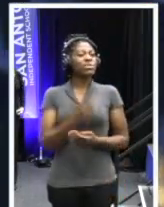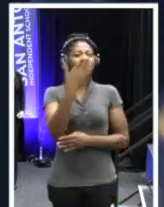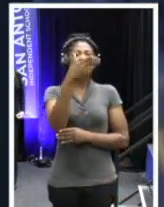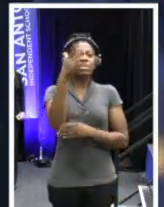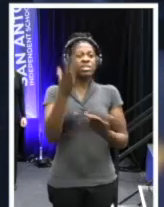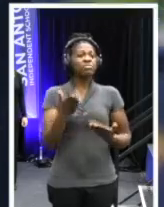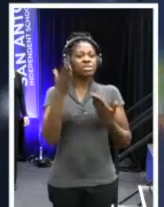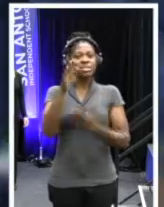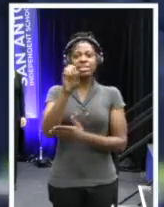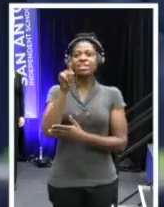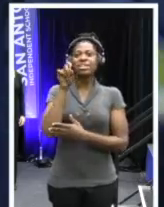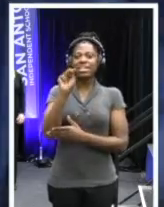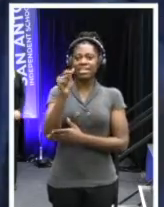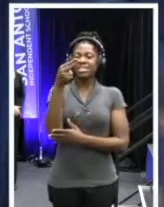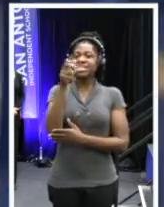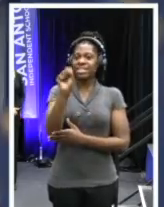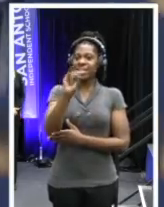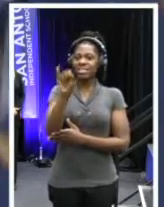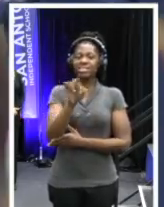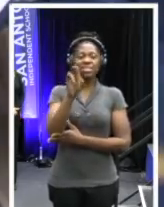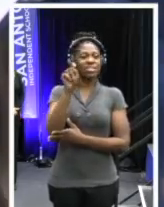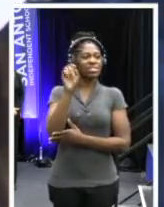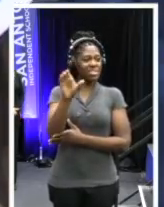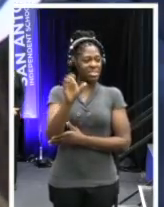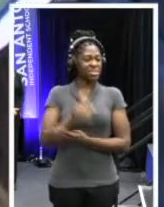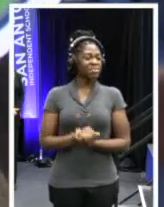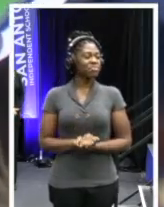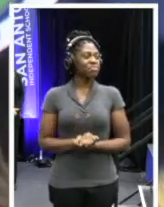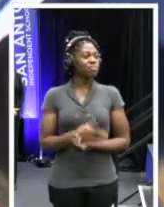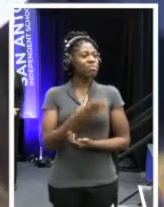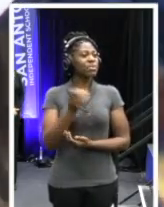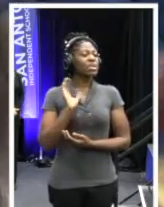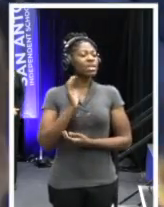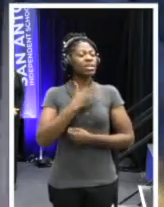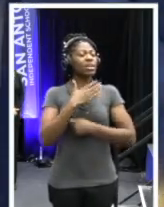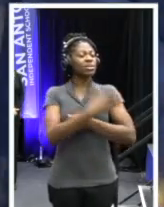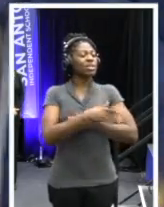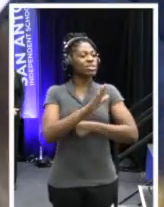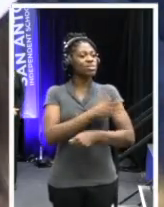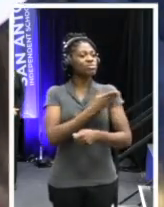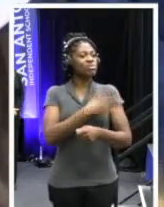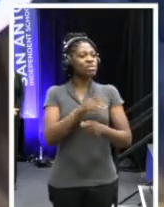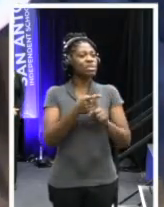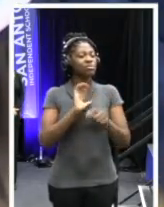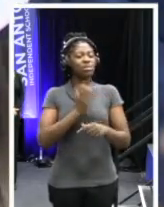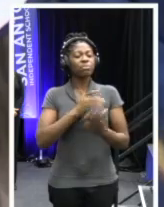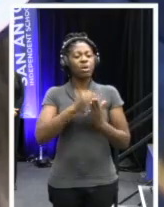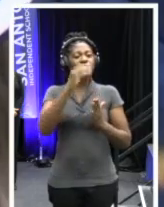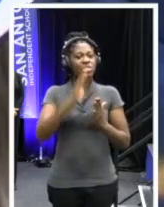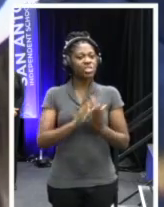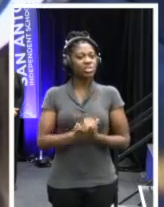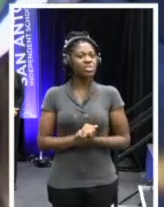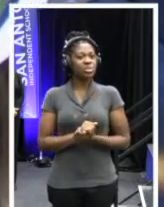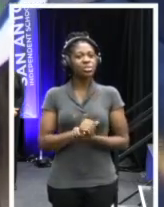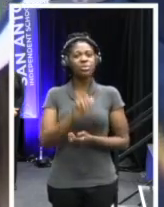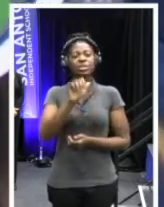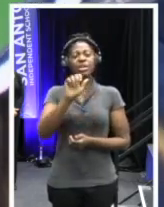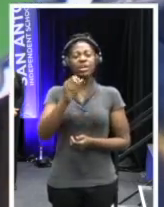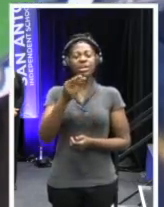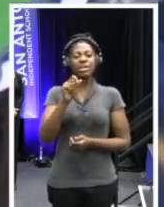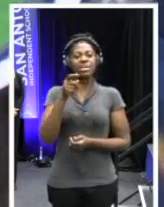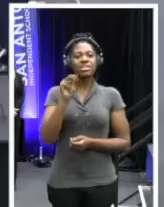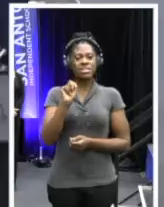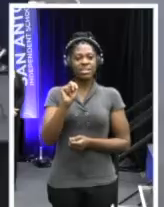presented by Edison High School, JROTC, and our national anthem is being sung by graduate Asan Pena.